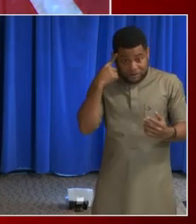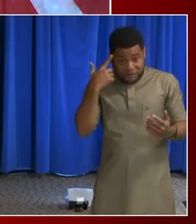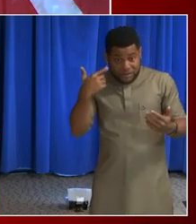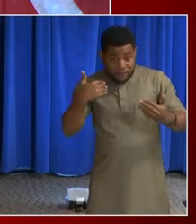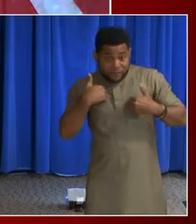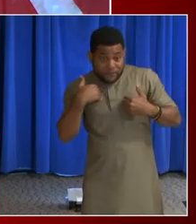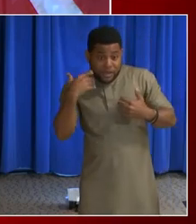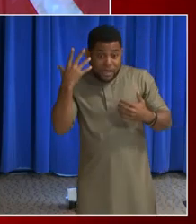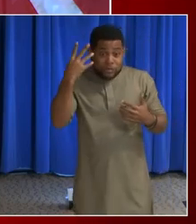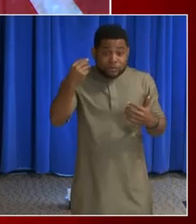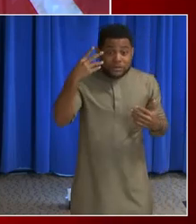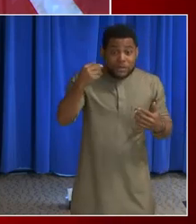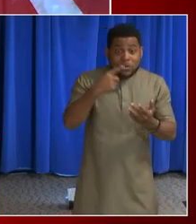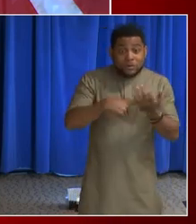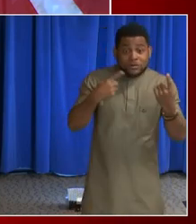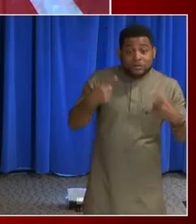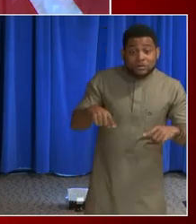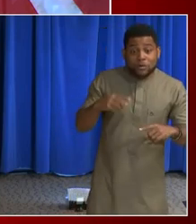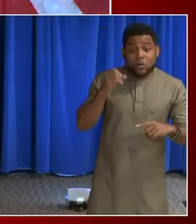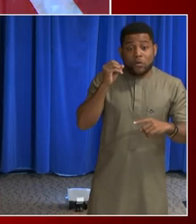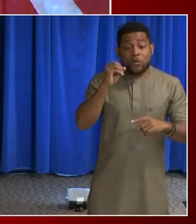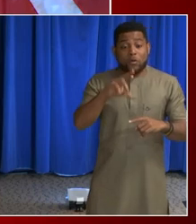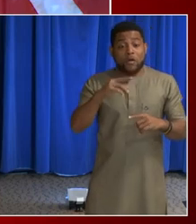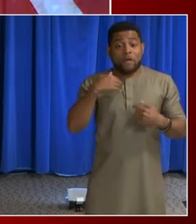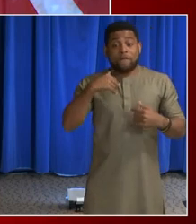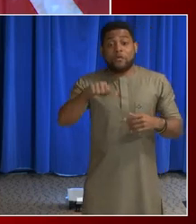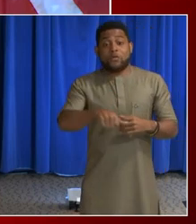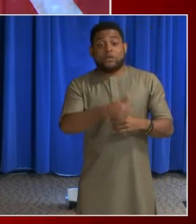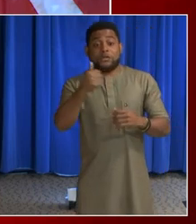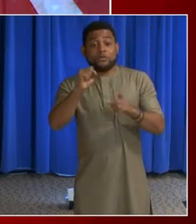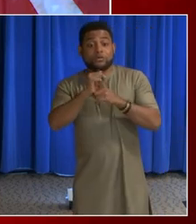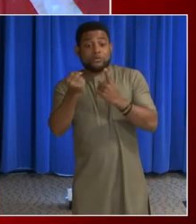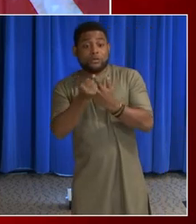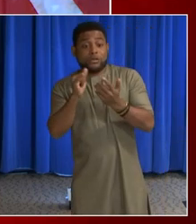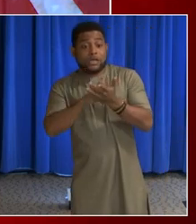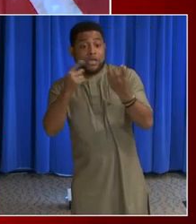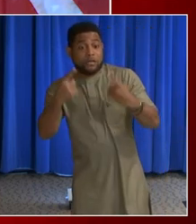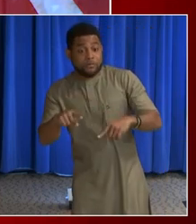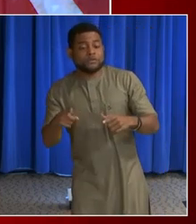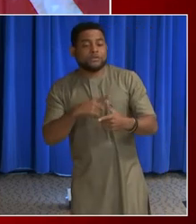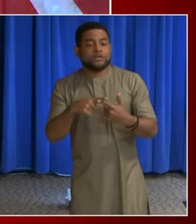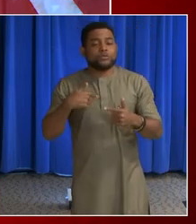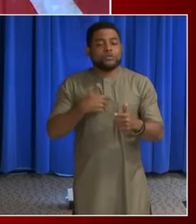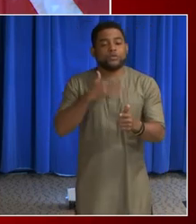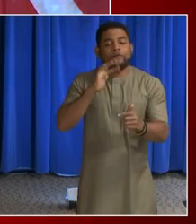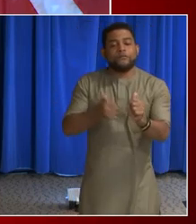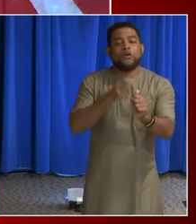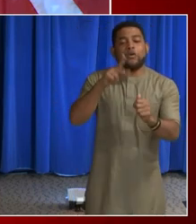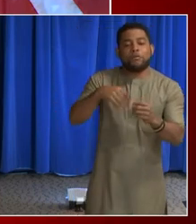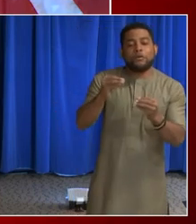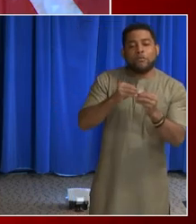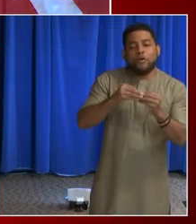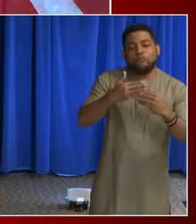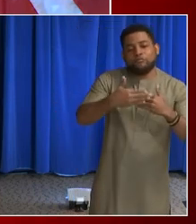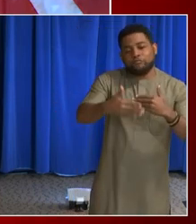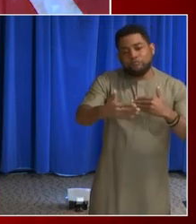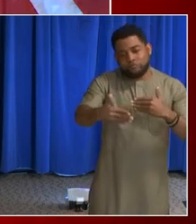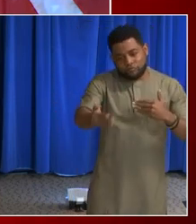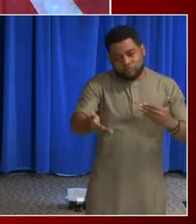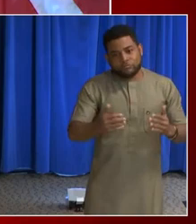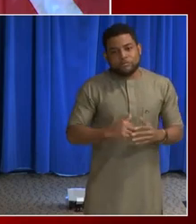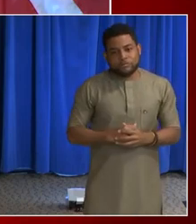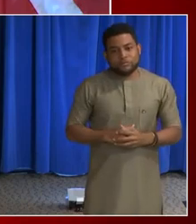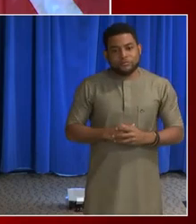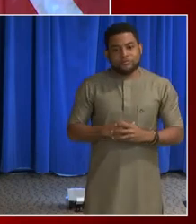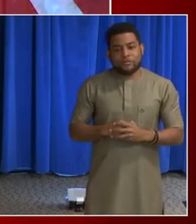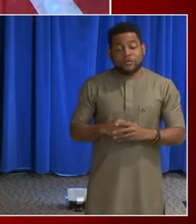has happened in other situations, we would follow up more. Okay, all right. So we're